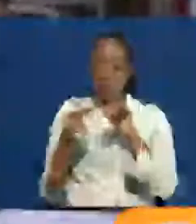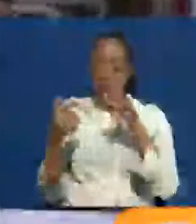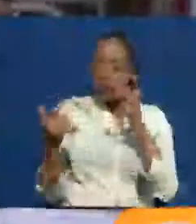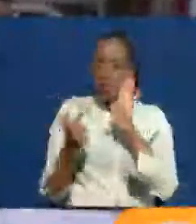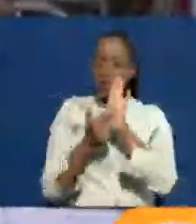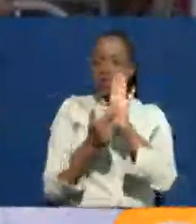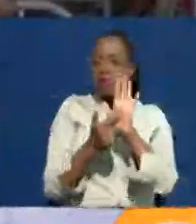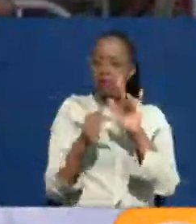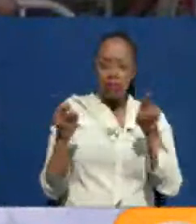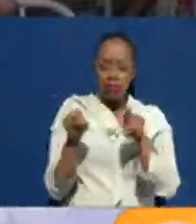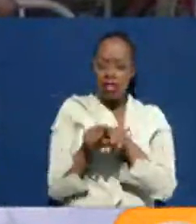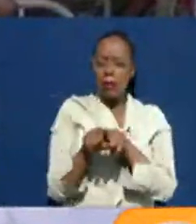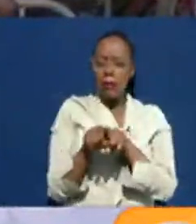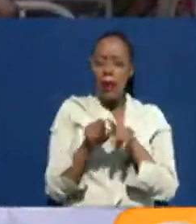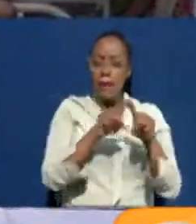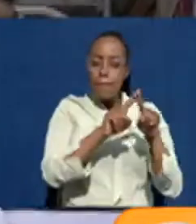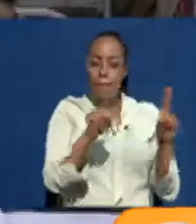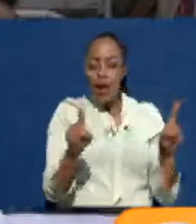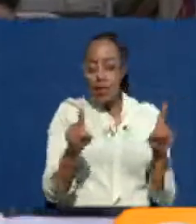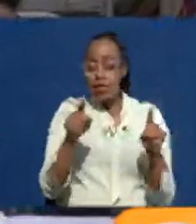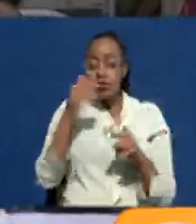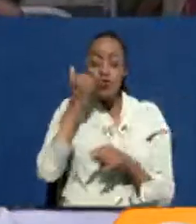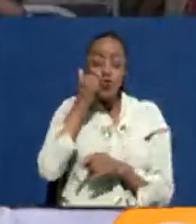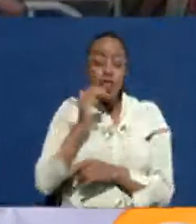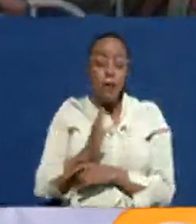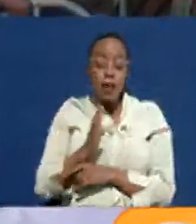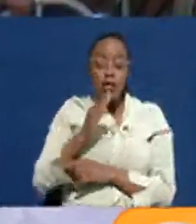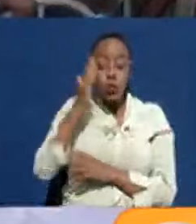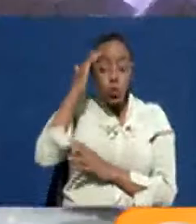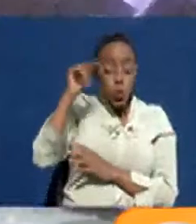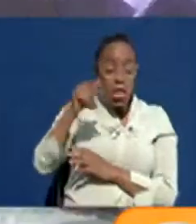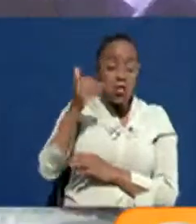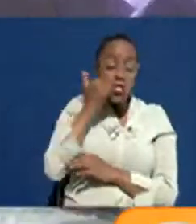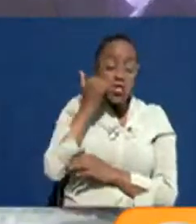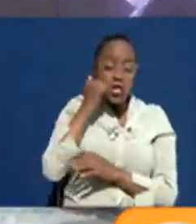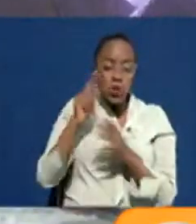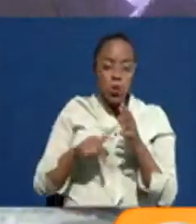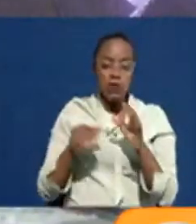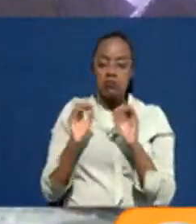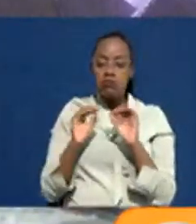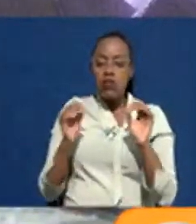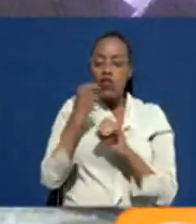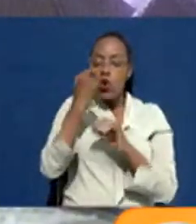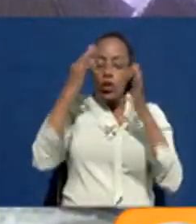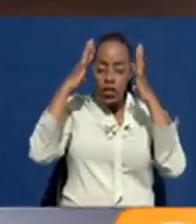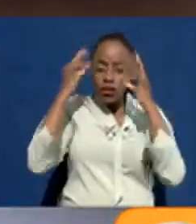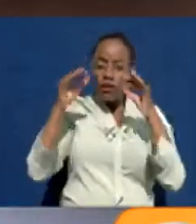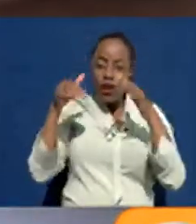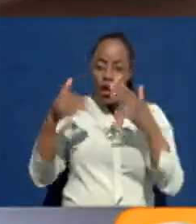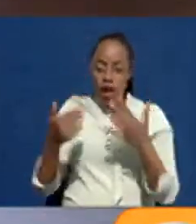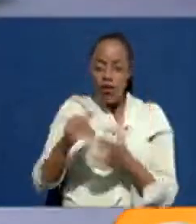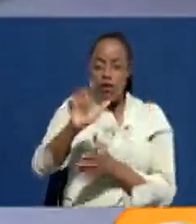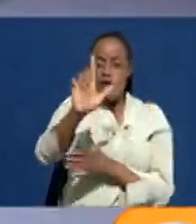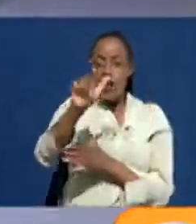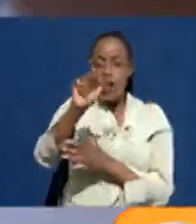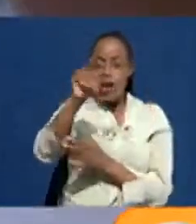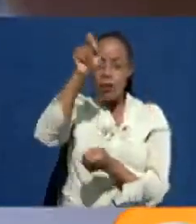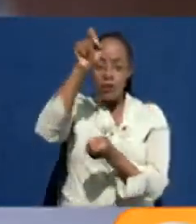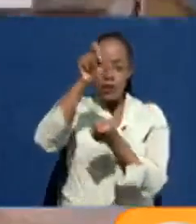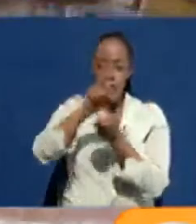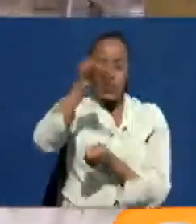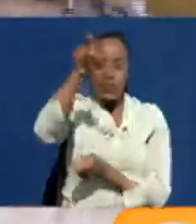symptoms. But to know what a patient is suffering from can only be determined by a laboratory test.